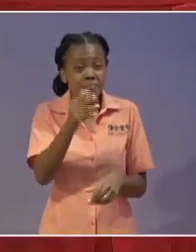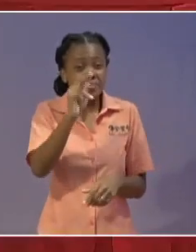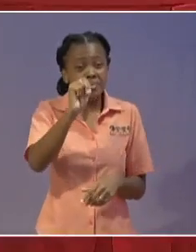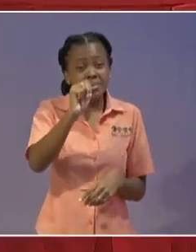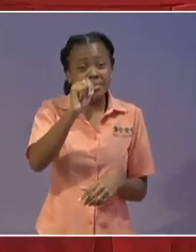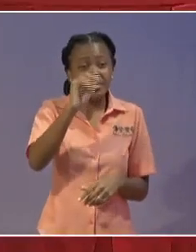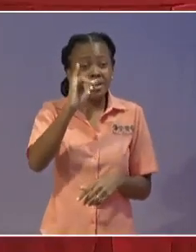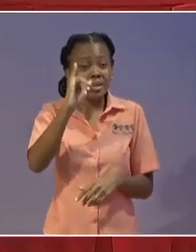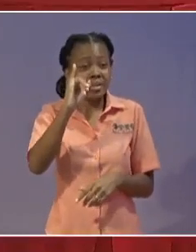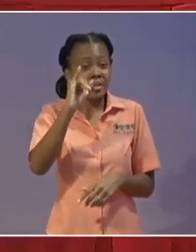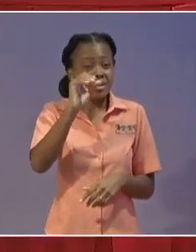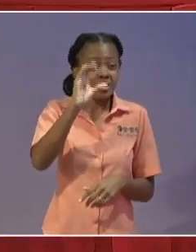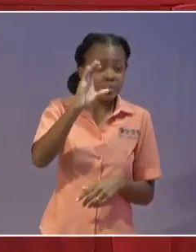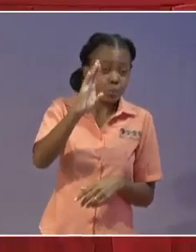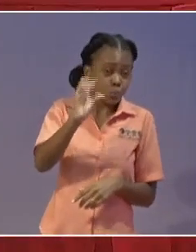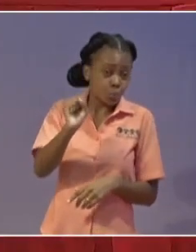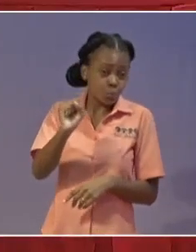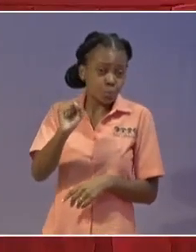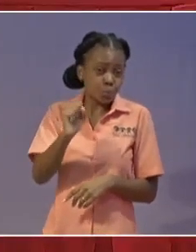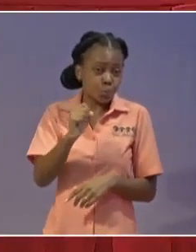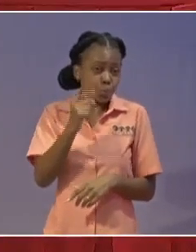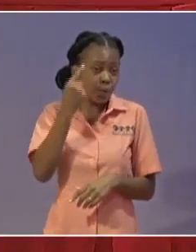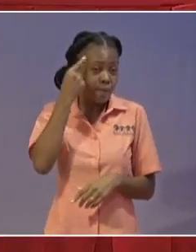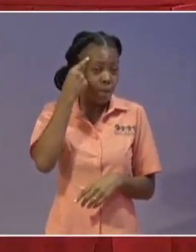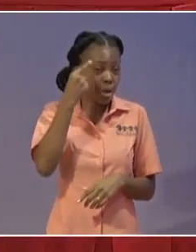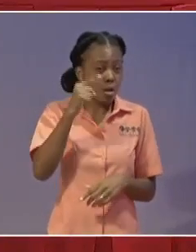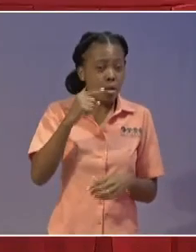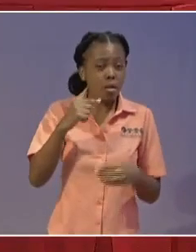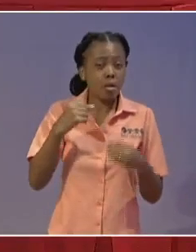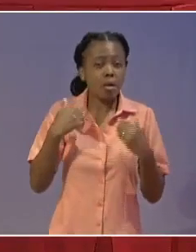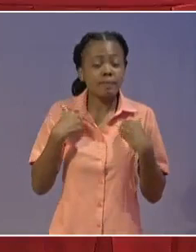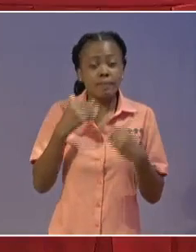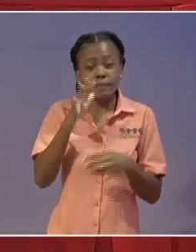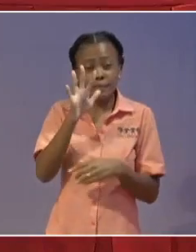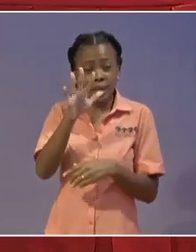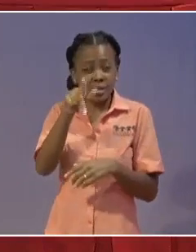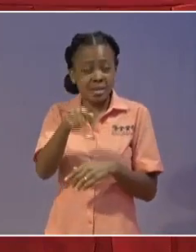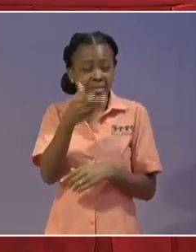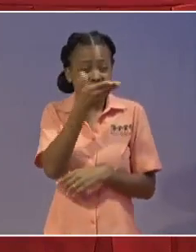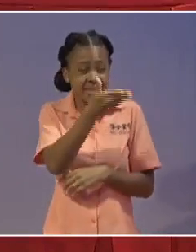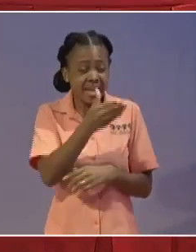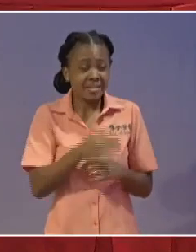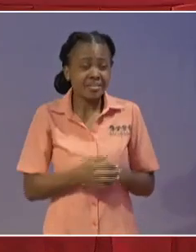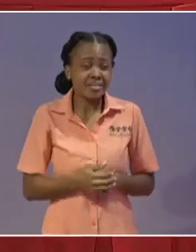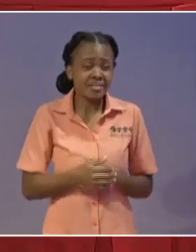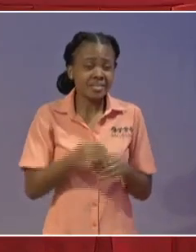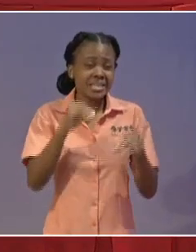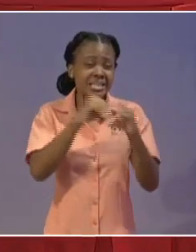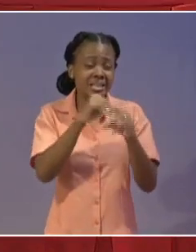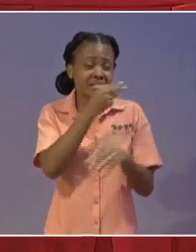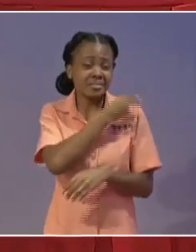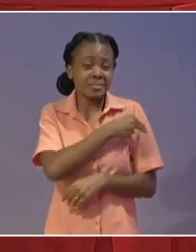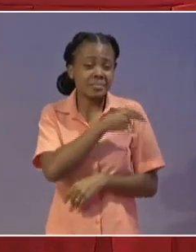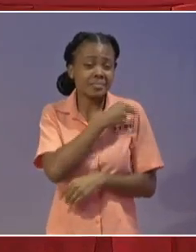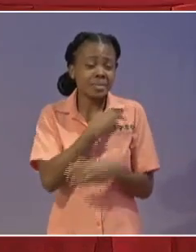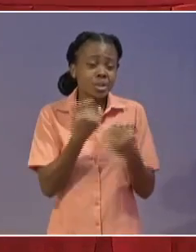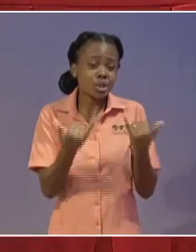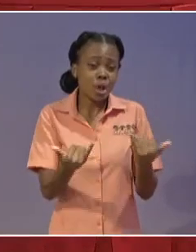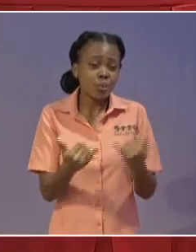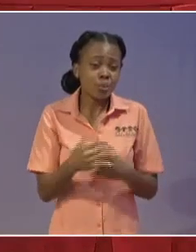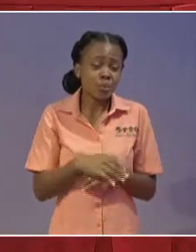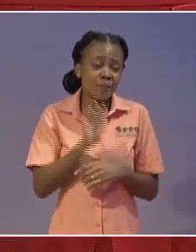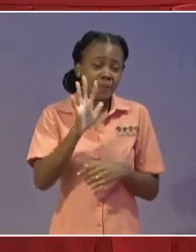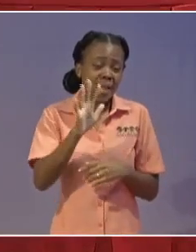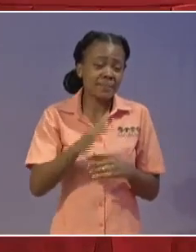of 8. I think we have 4 persons this morning in hospital. 5. So Dr. Paul will go into some detail, but just to give you